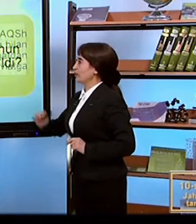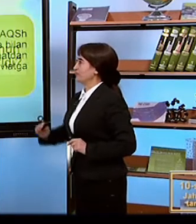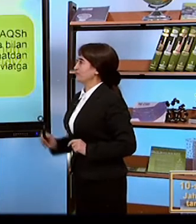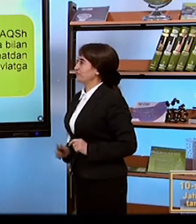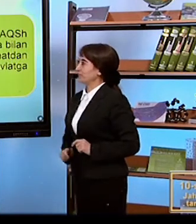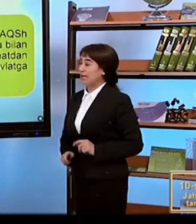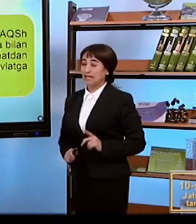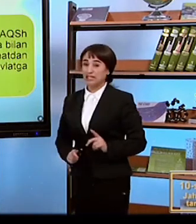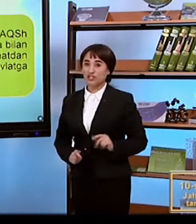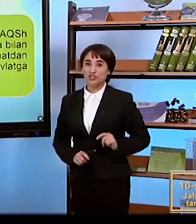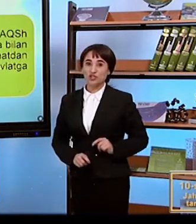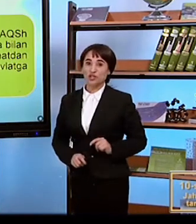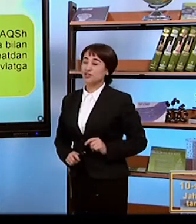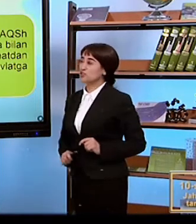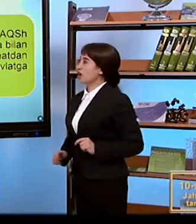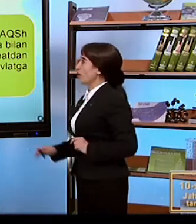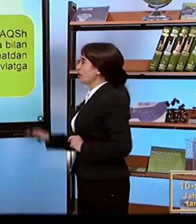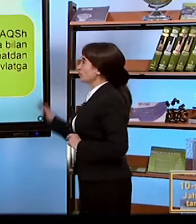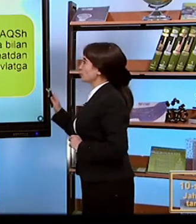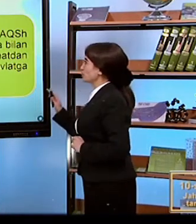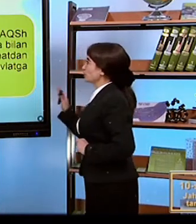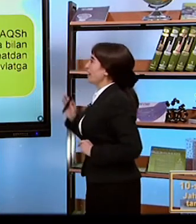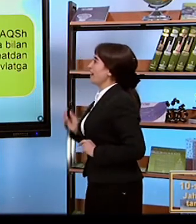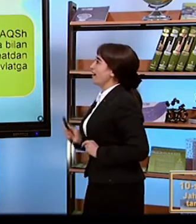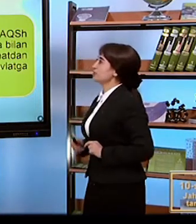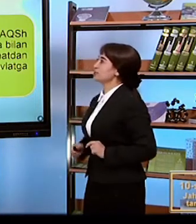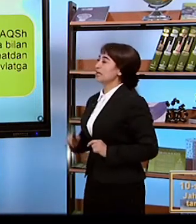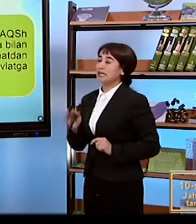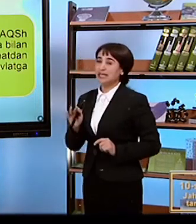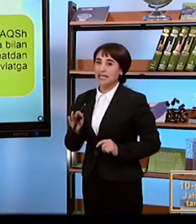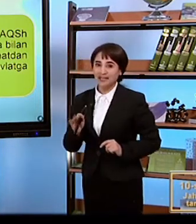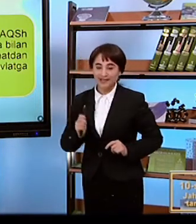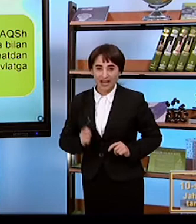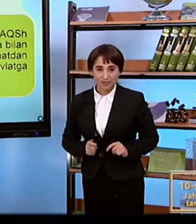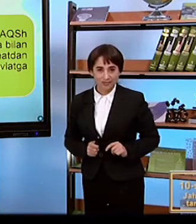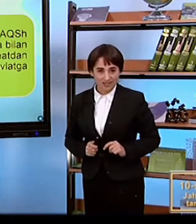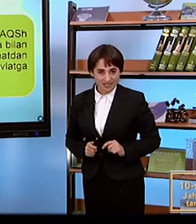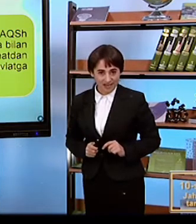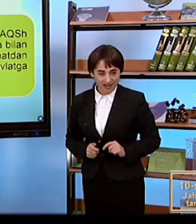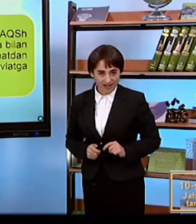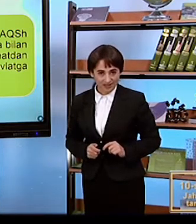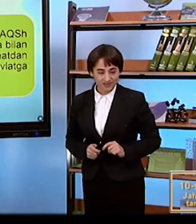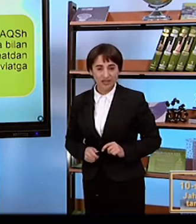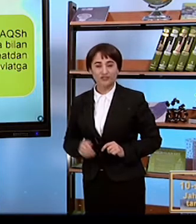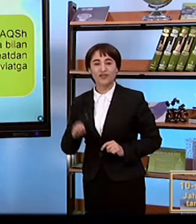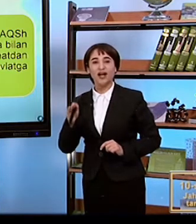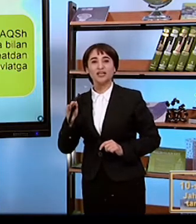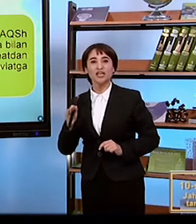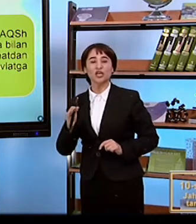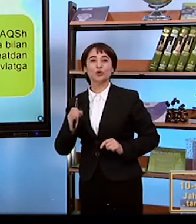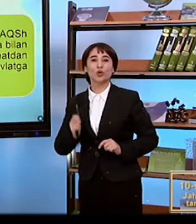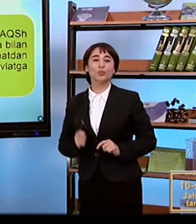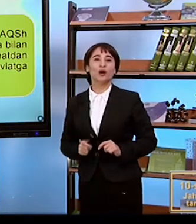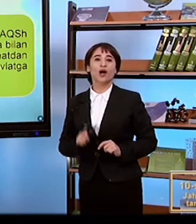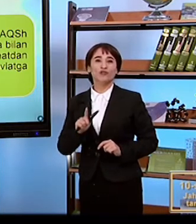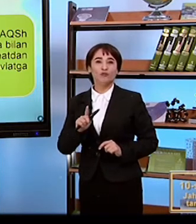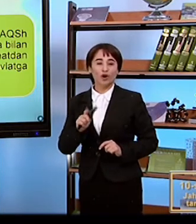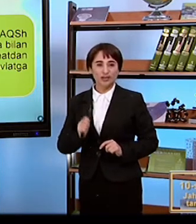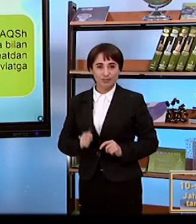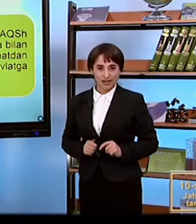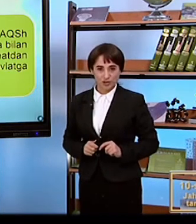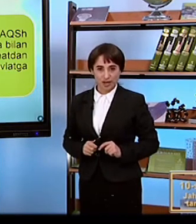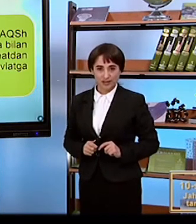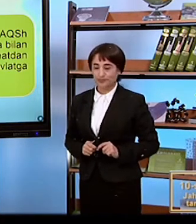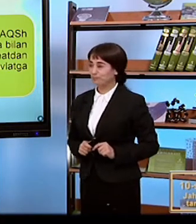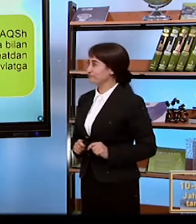tekshirib oling. Ikkinchi jahon urushida AQSh eng kam zarar va eng ko'p